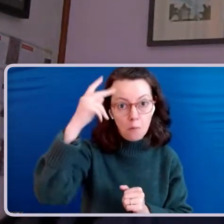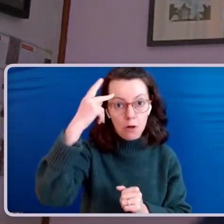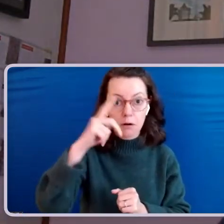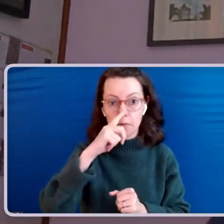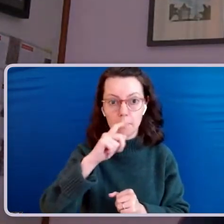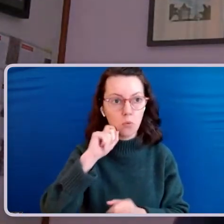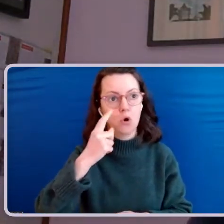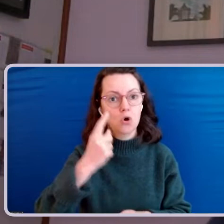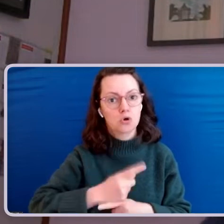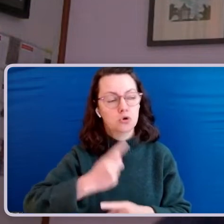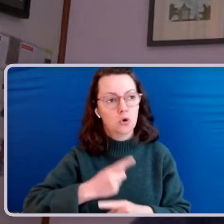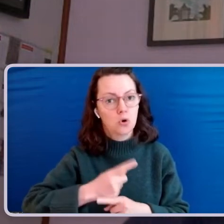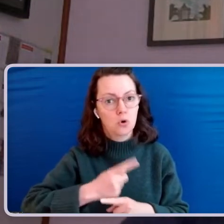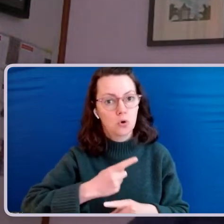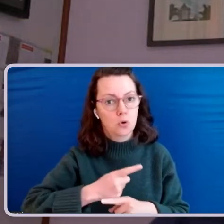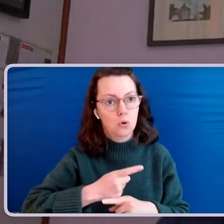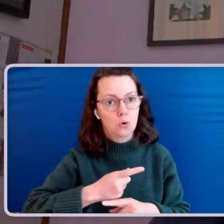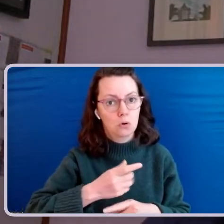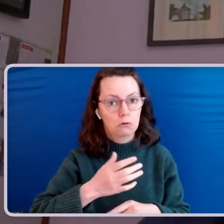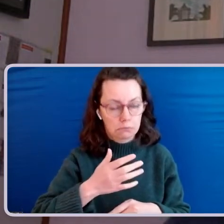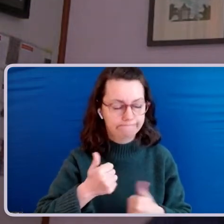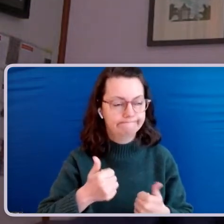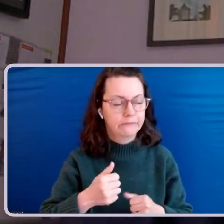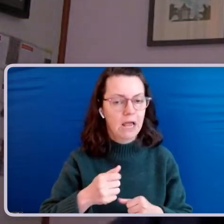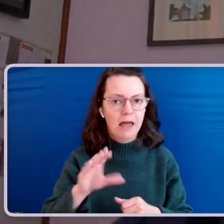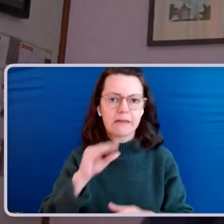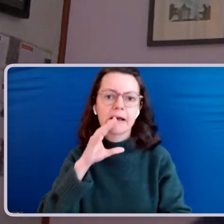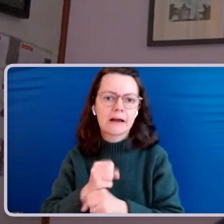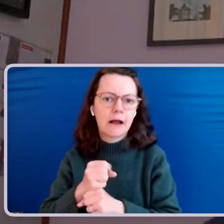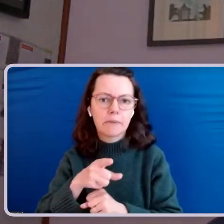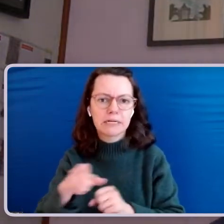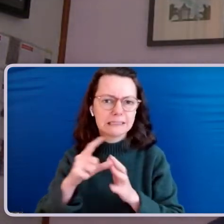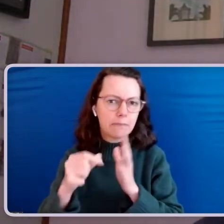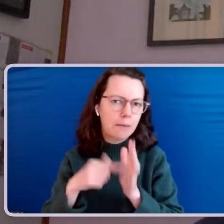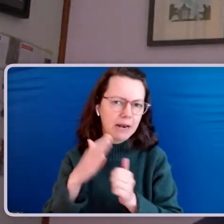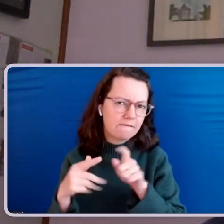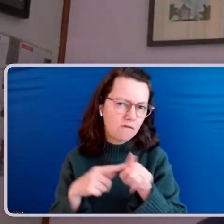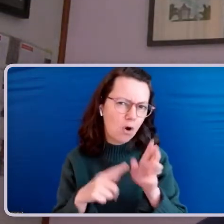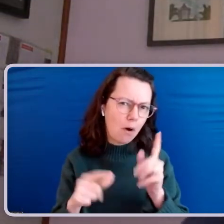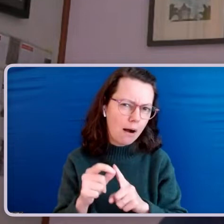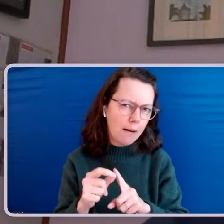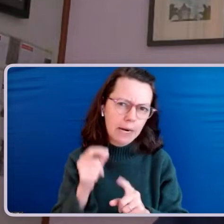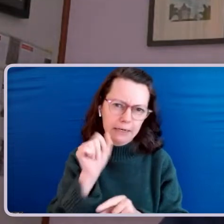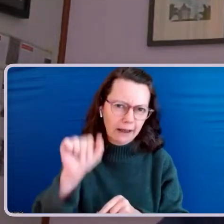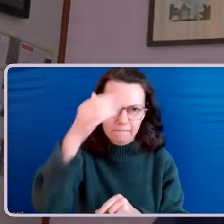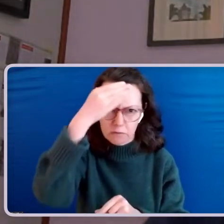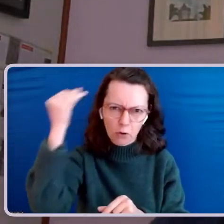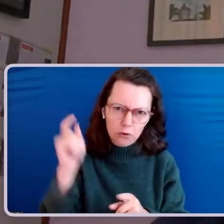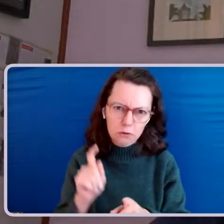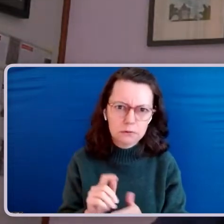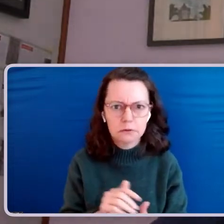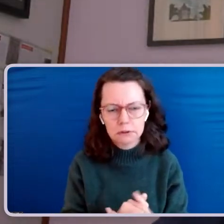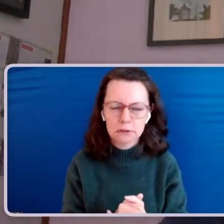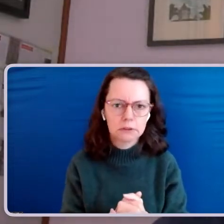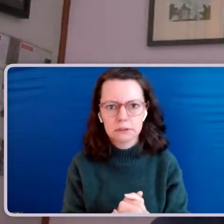then the departments and everyone else need to follow through on that message. What should happen is that we've already got